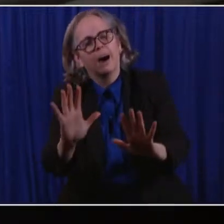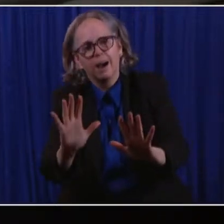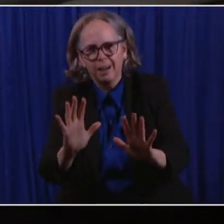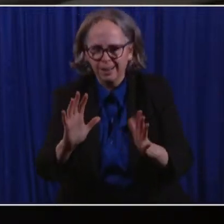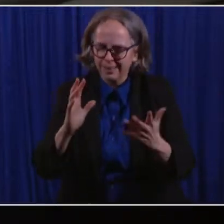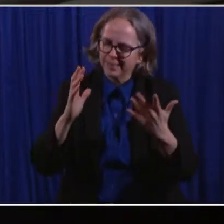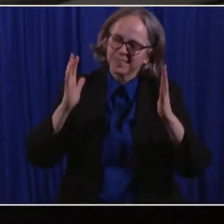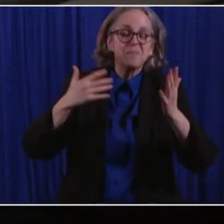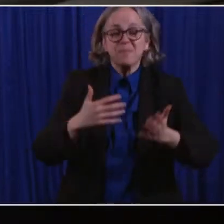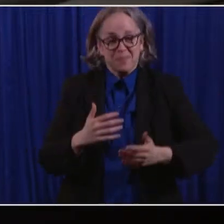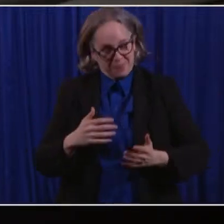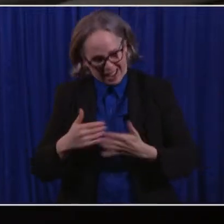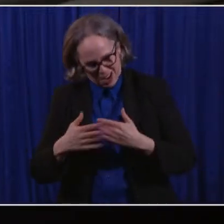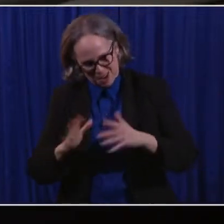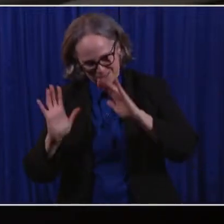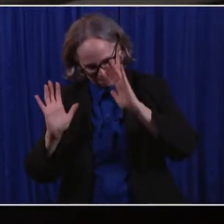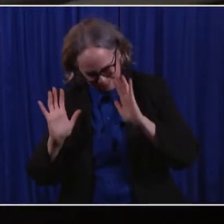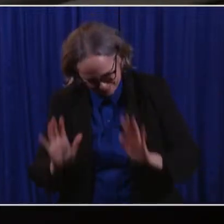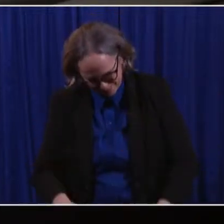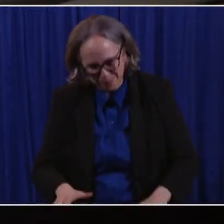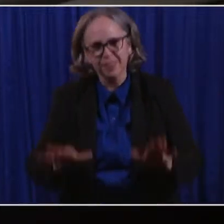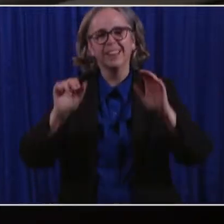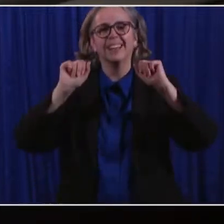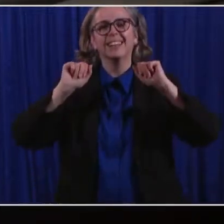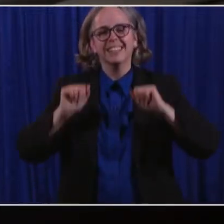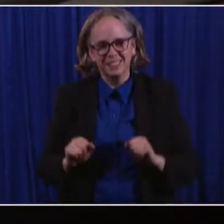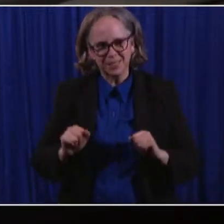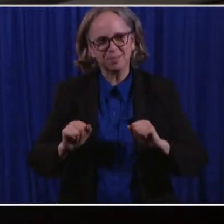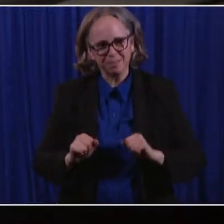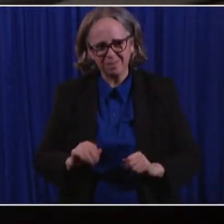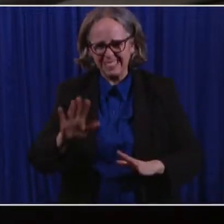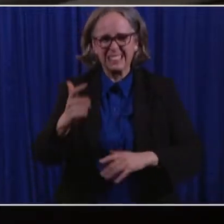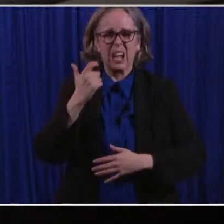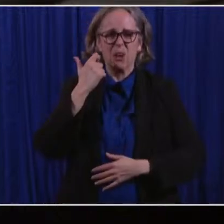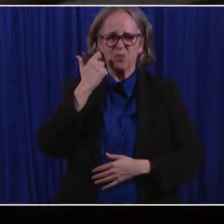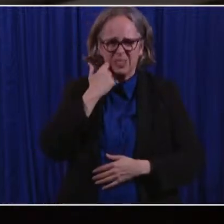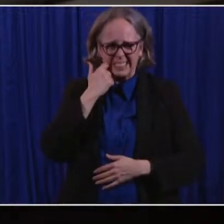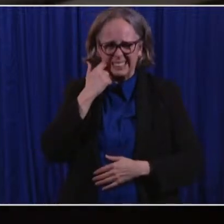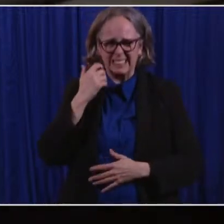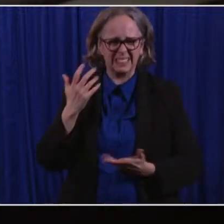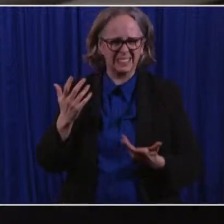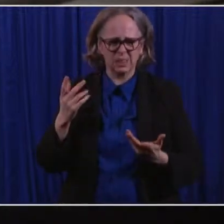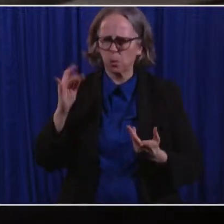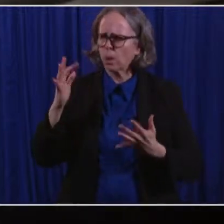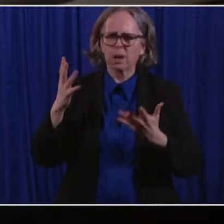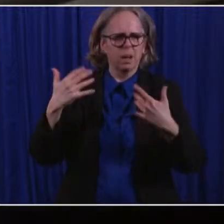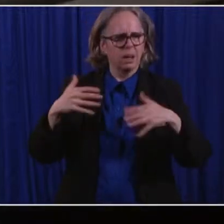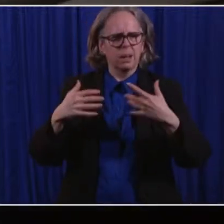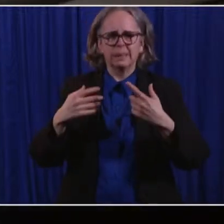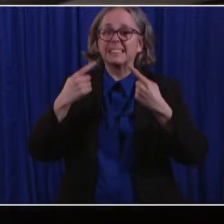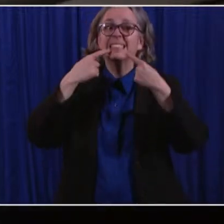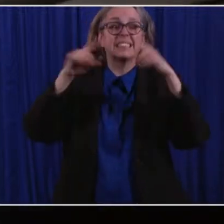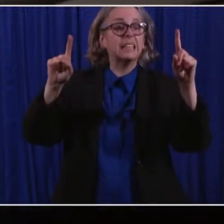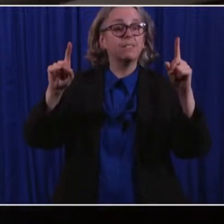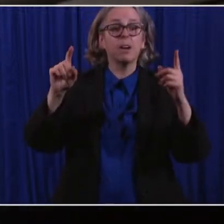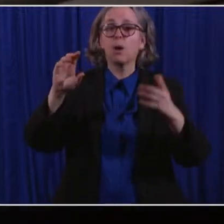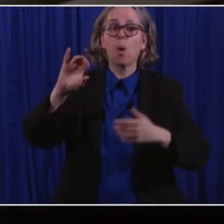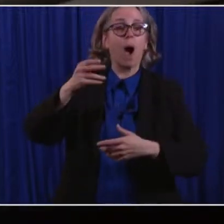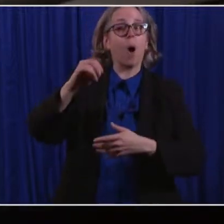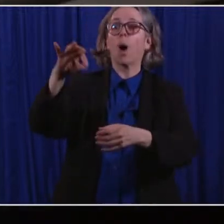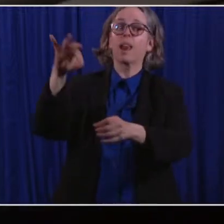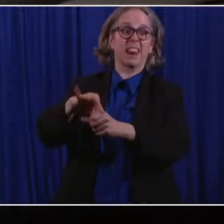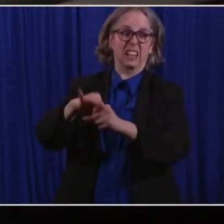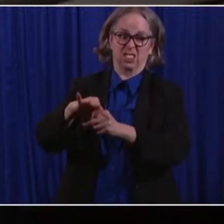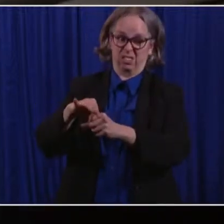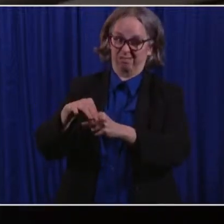just coming off of the most really successful election in Ohio's entire history. And I'd be remiss if